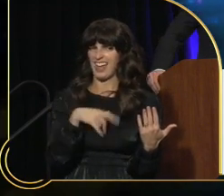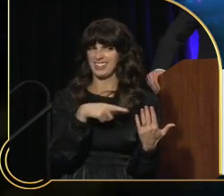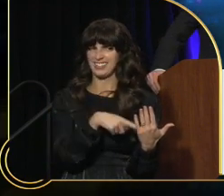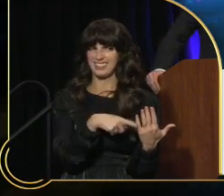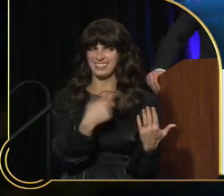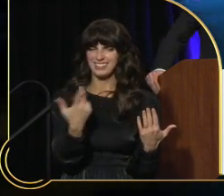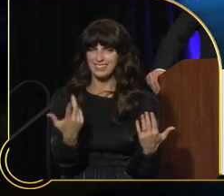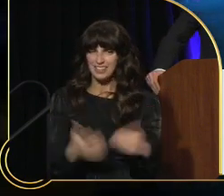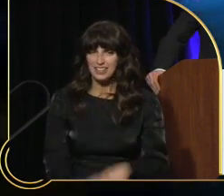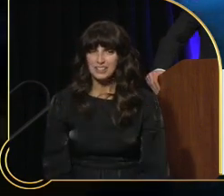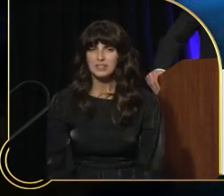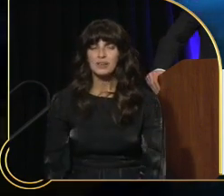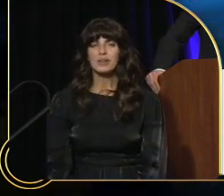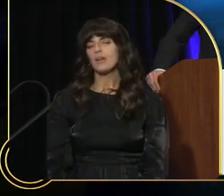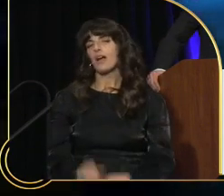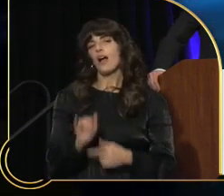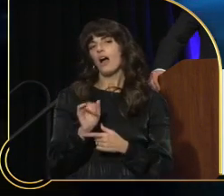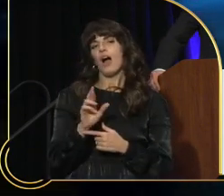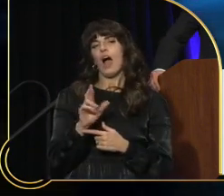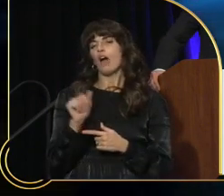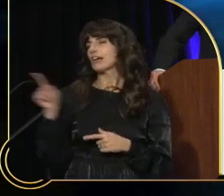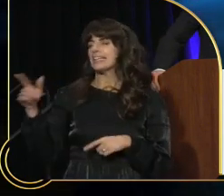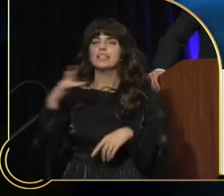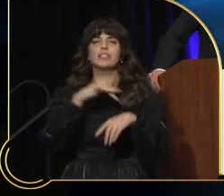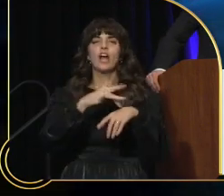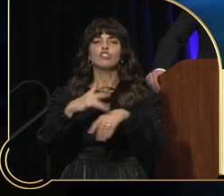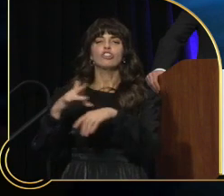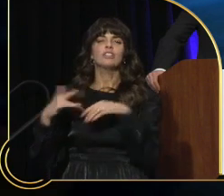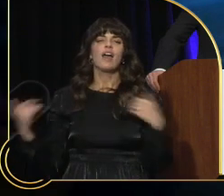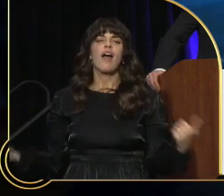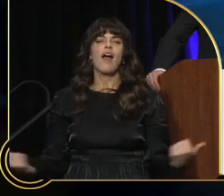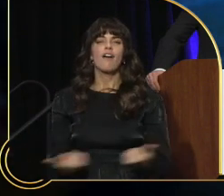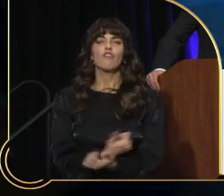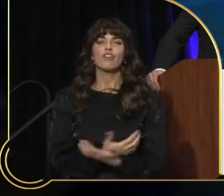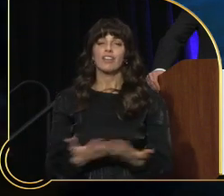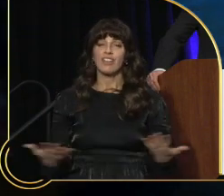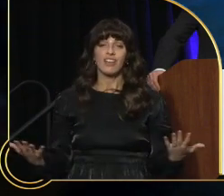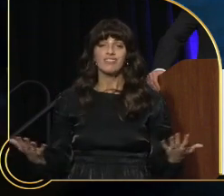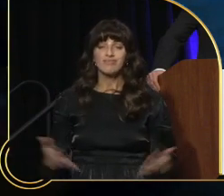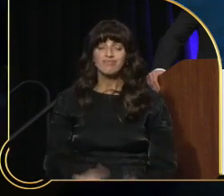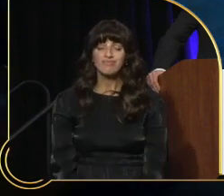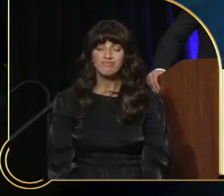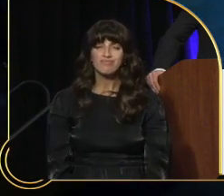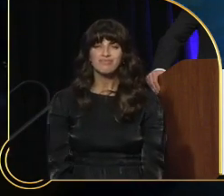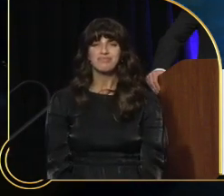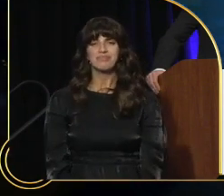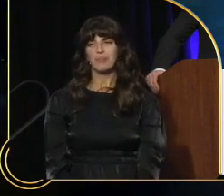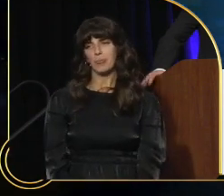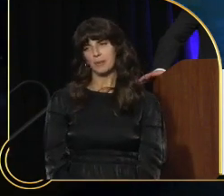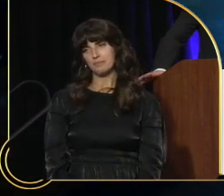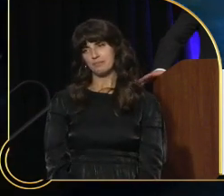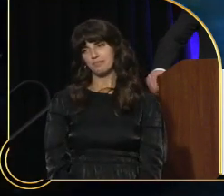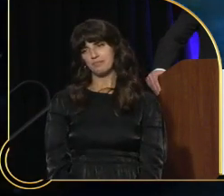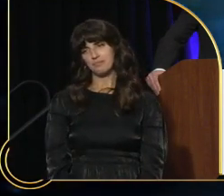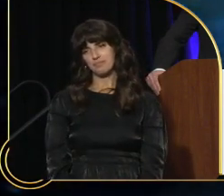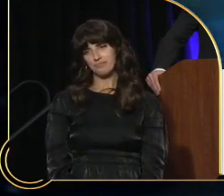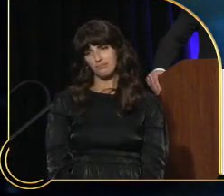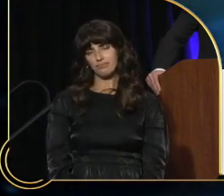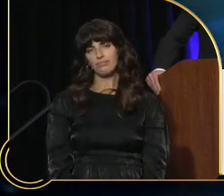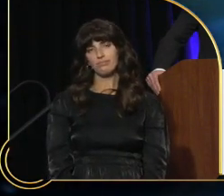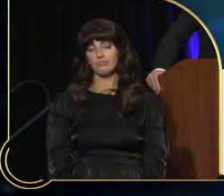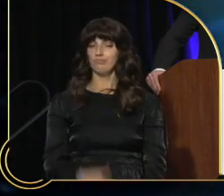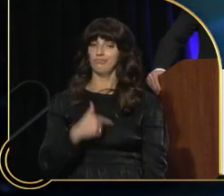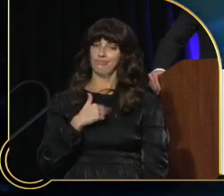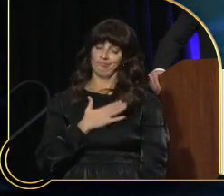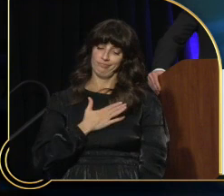happened. Ira's fingerprints are everywhere. You just have to know where to look. So I will